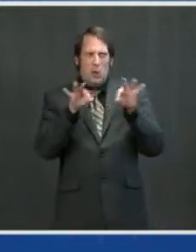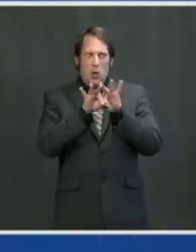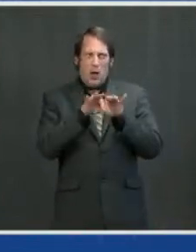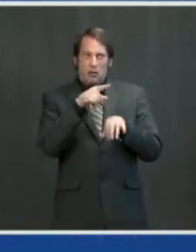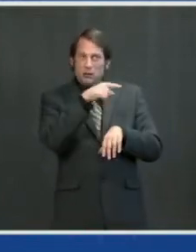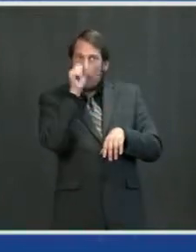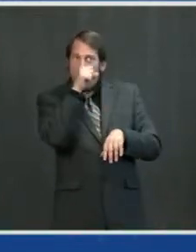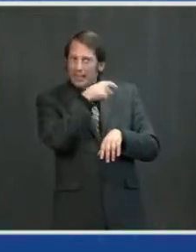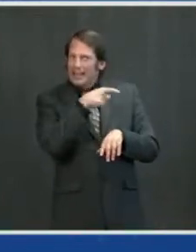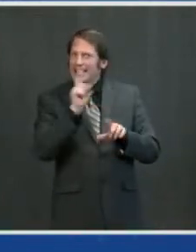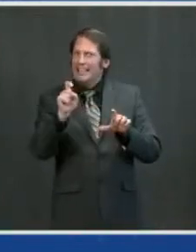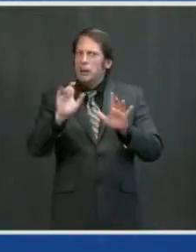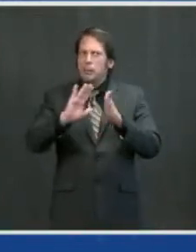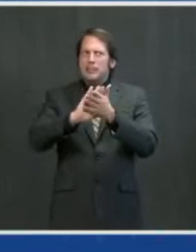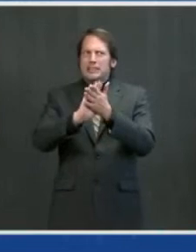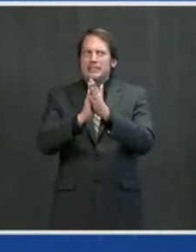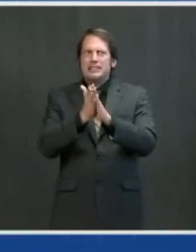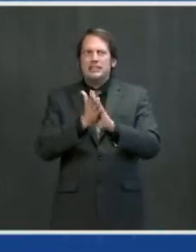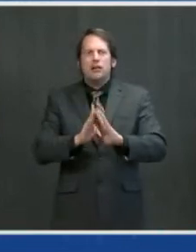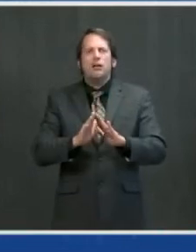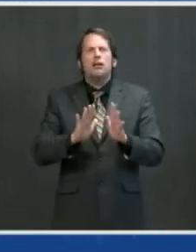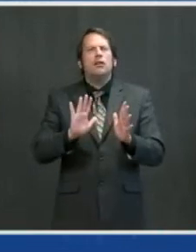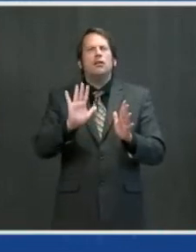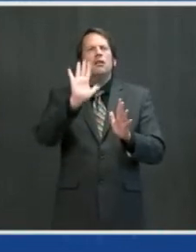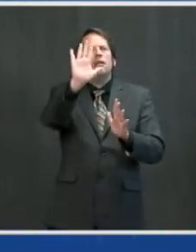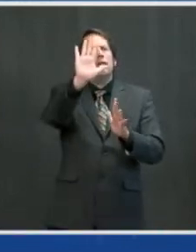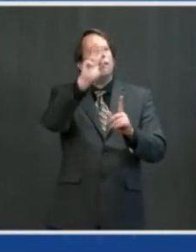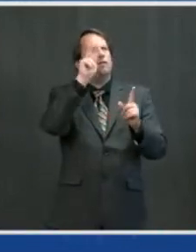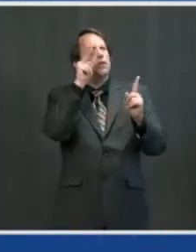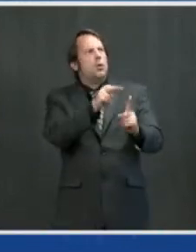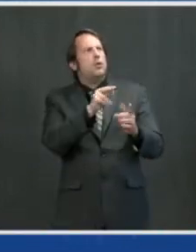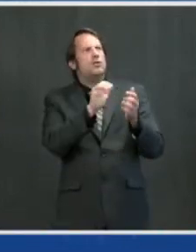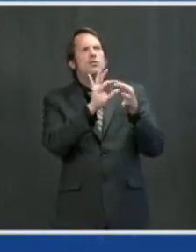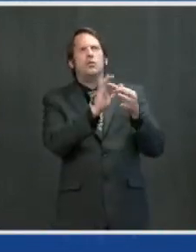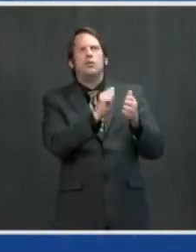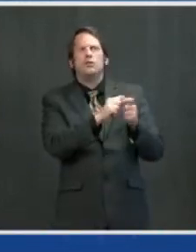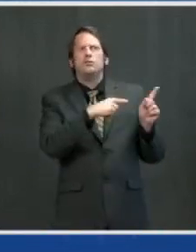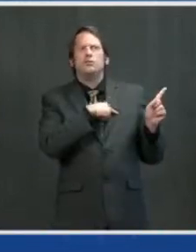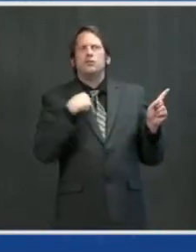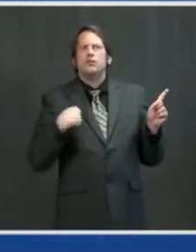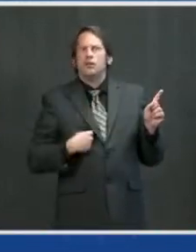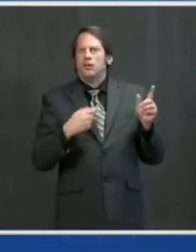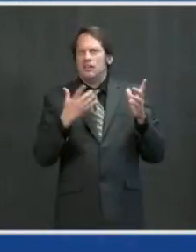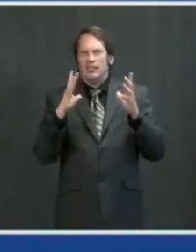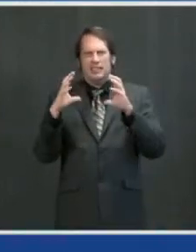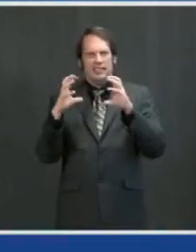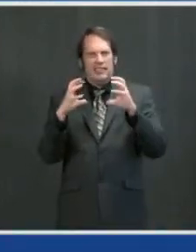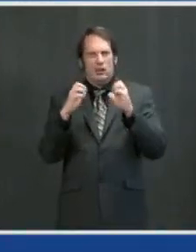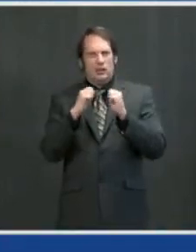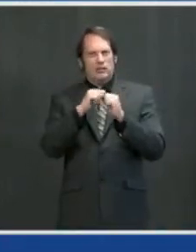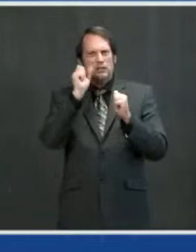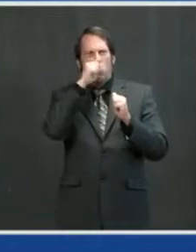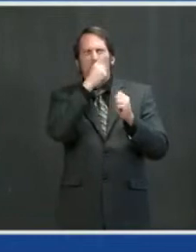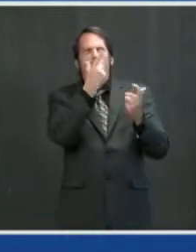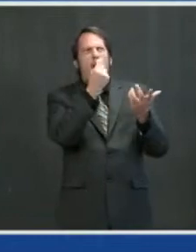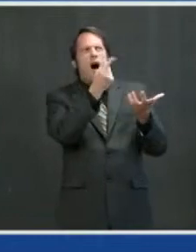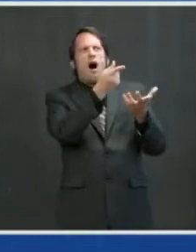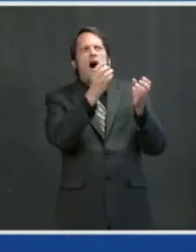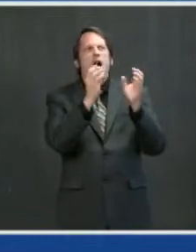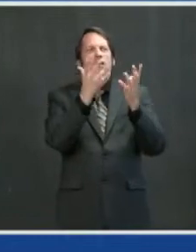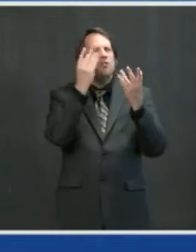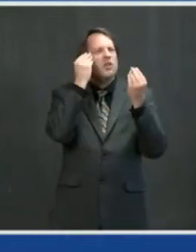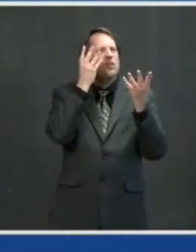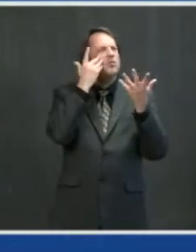exchange of views were conducted on this matter at today's meeting? In order to deter contingency